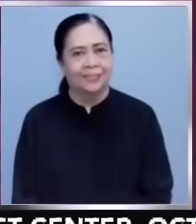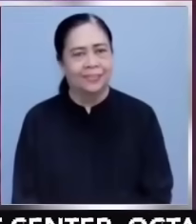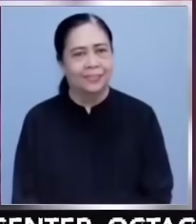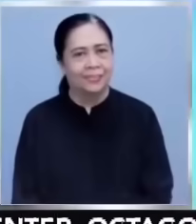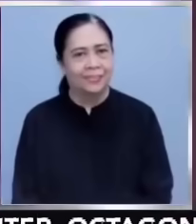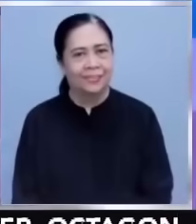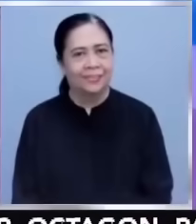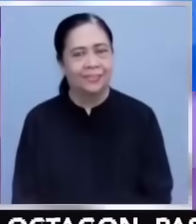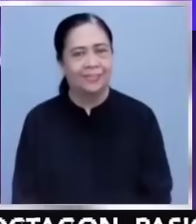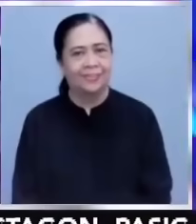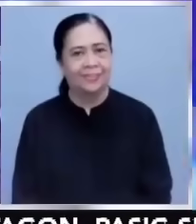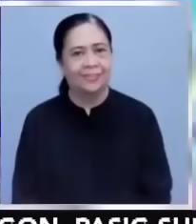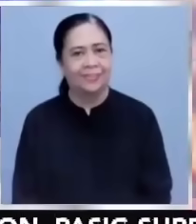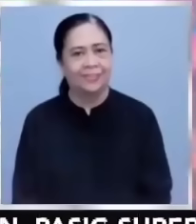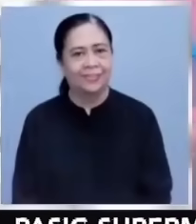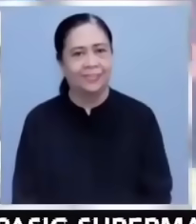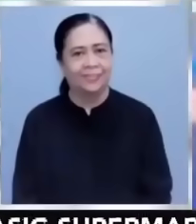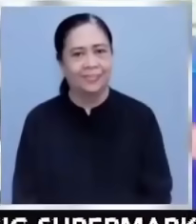Yun!